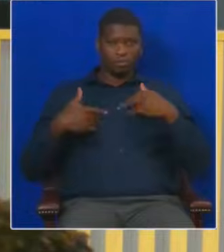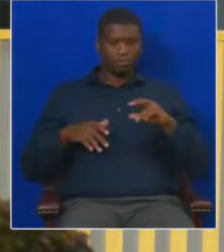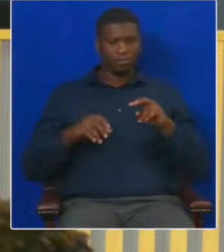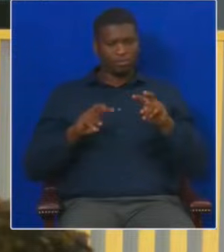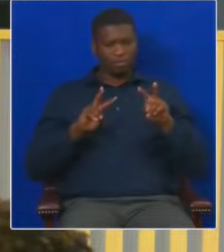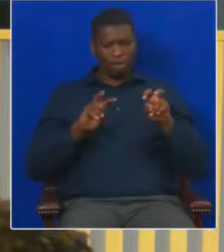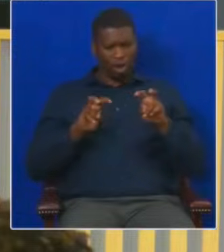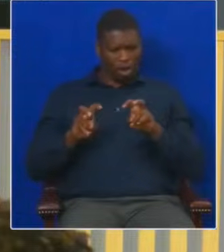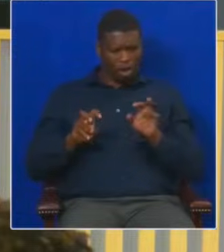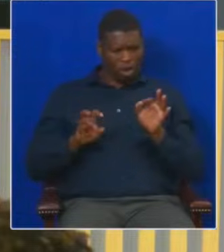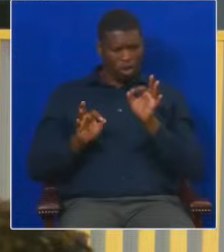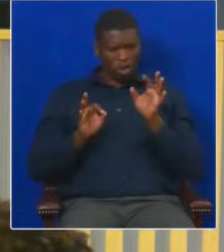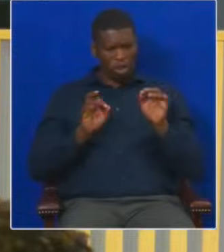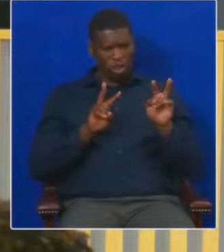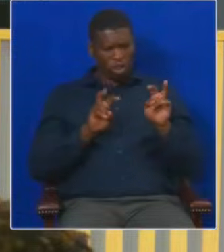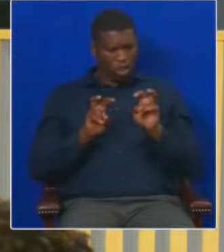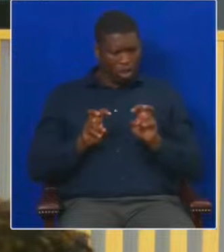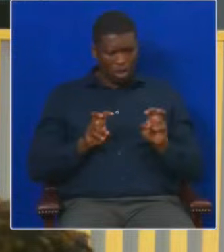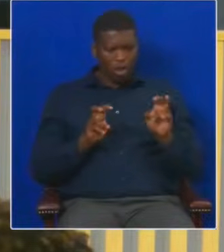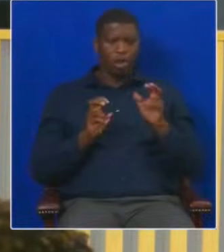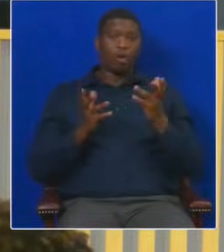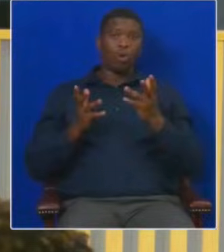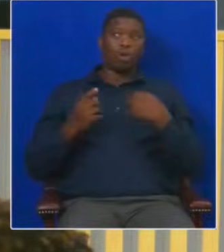the prison, Groenbend,